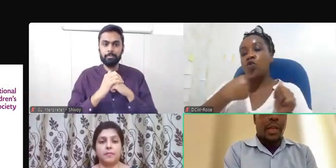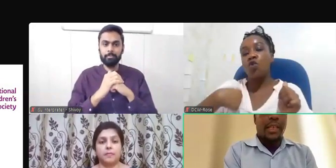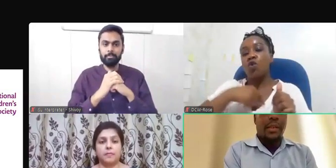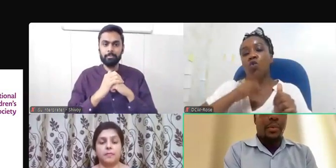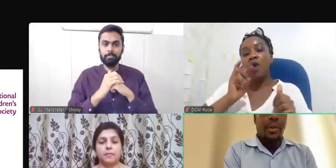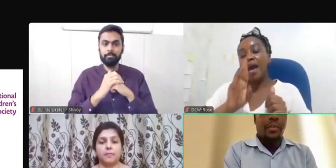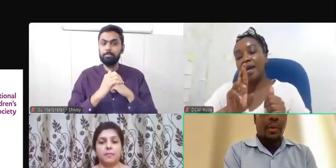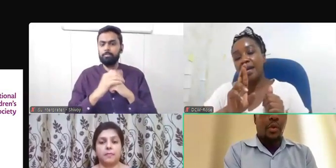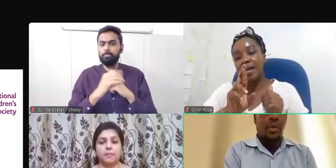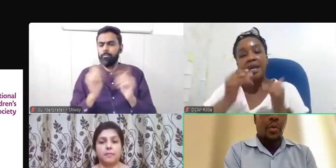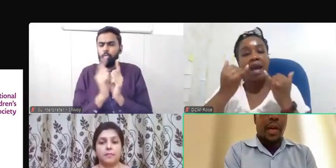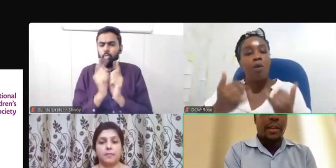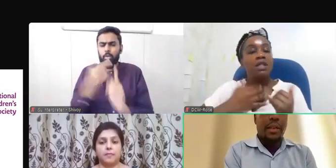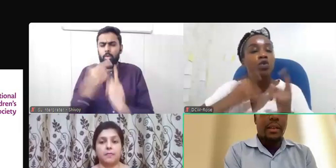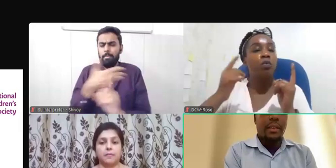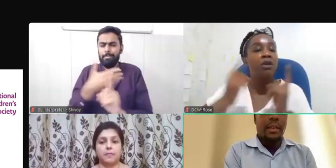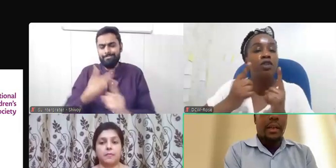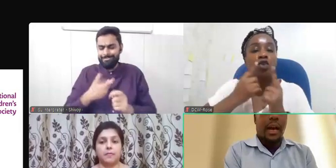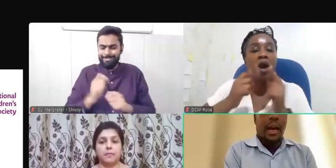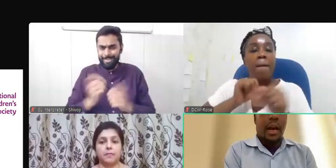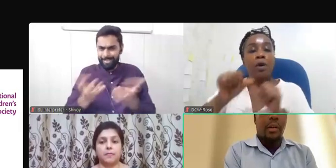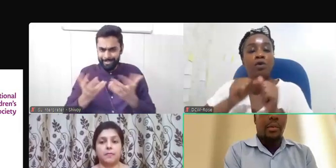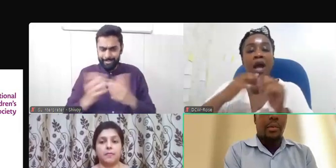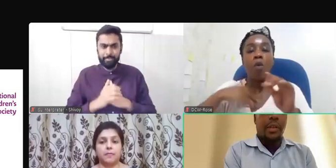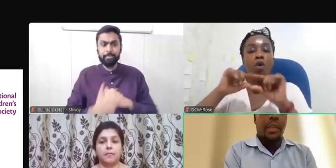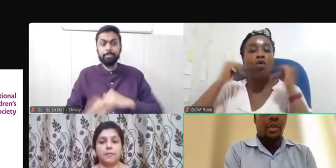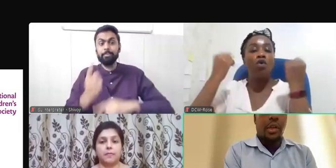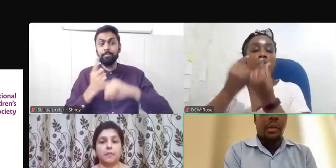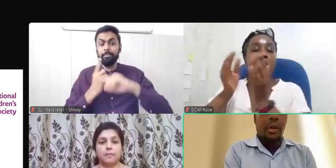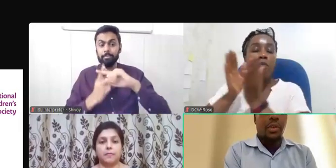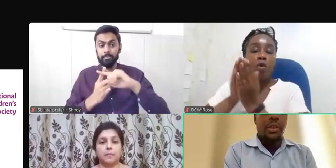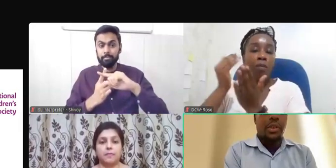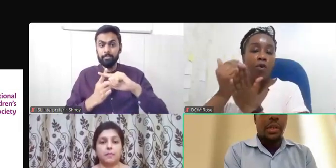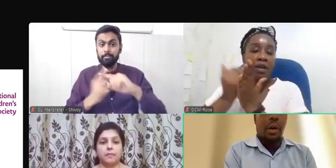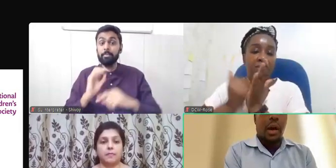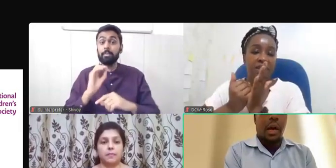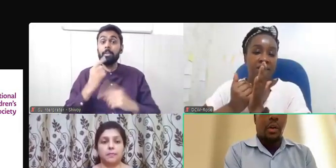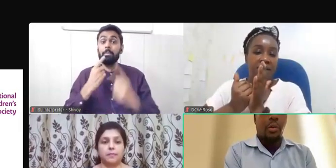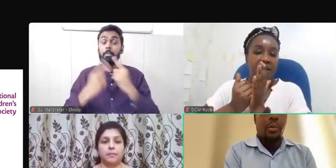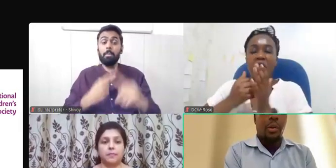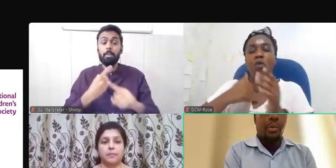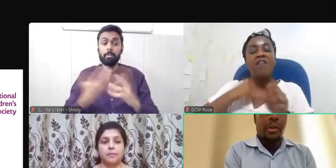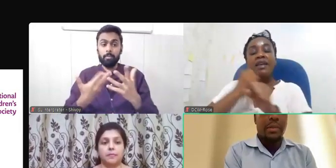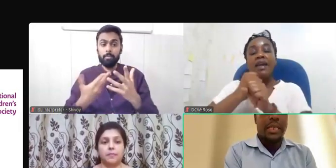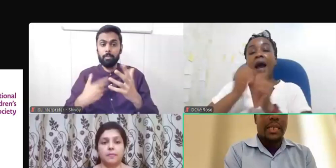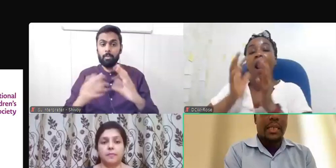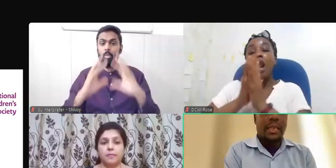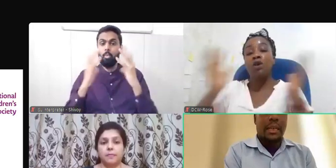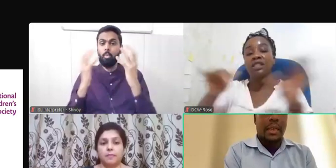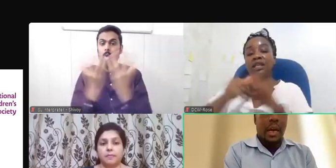So that's just a brief about who we are. I'll briefly now talk about our global